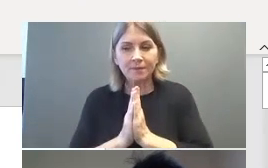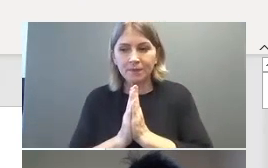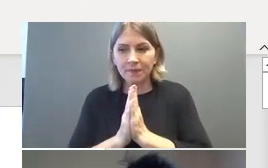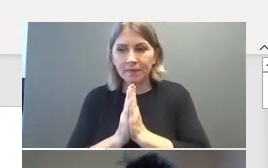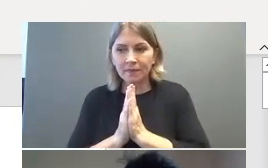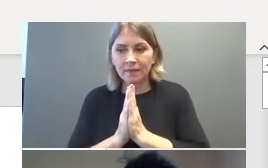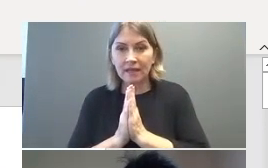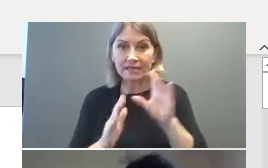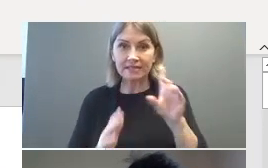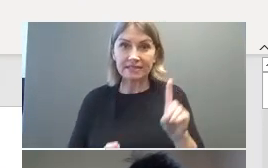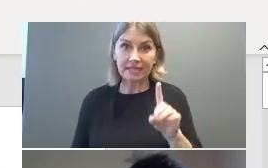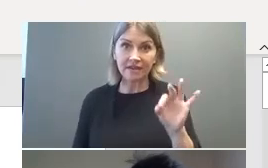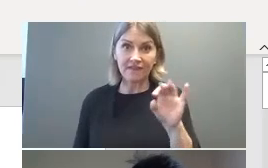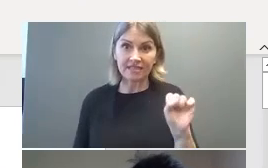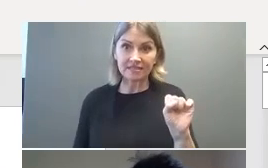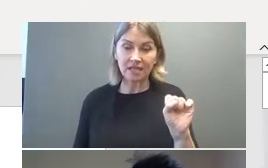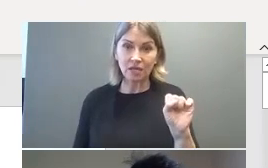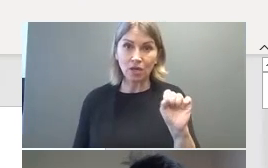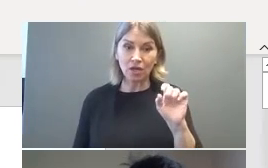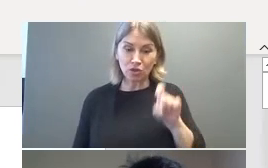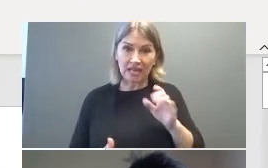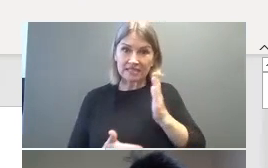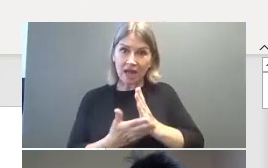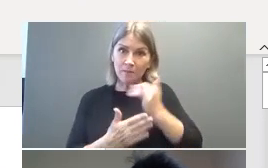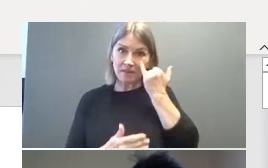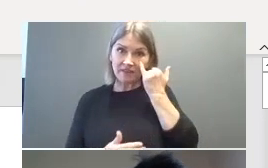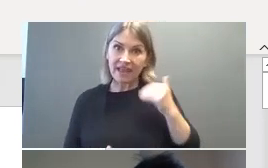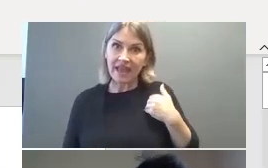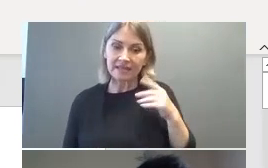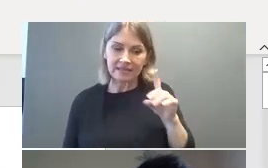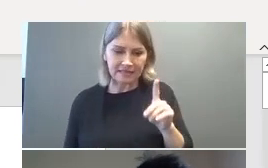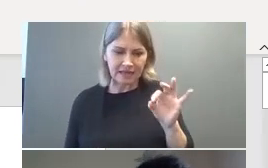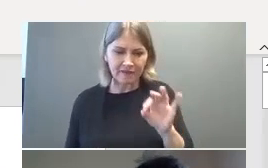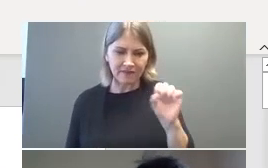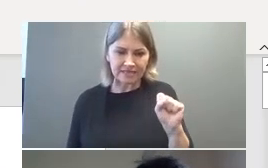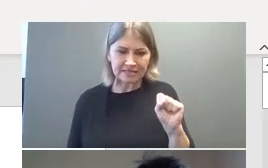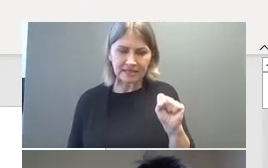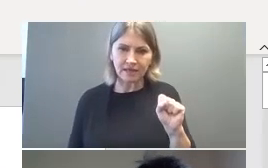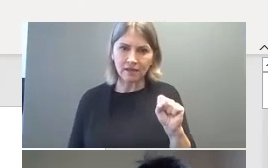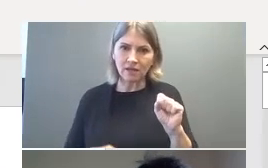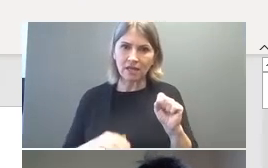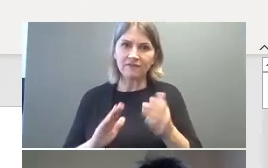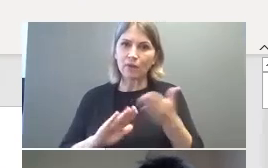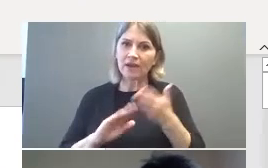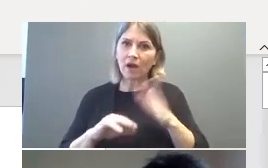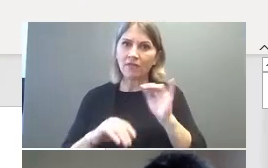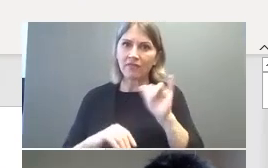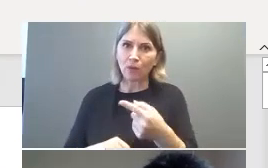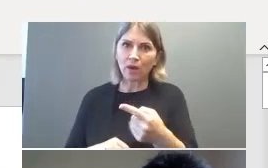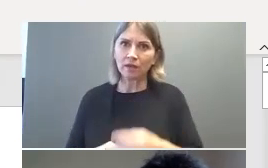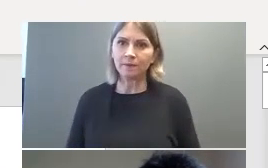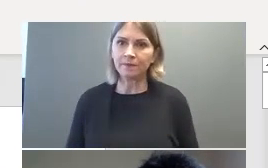would DFS stop if I run this DFS program on this graph? Yes or no?